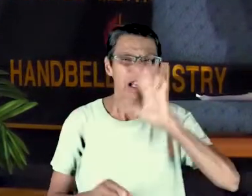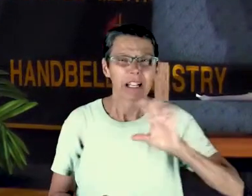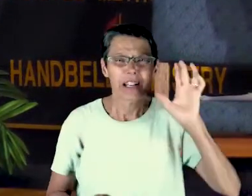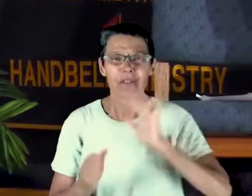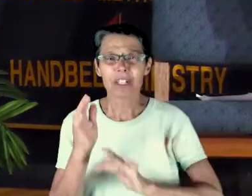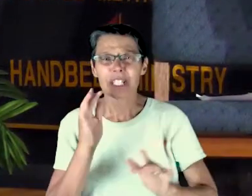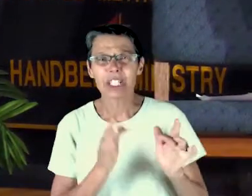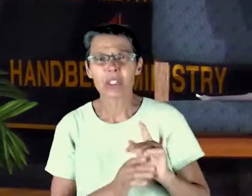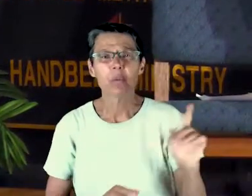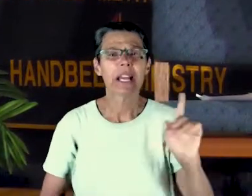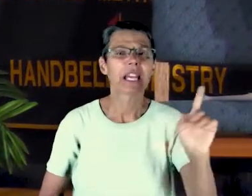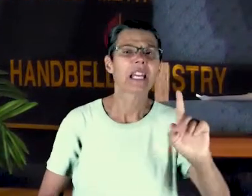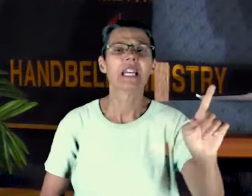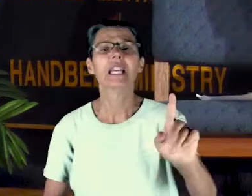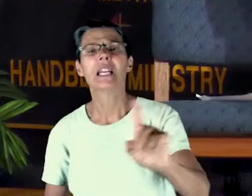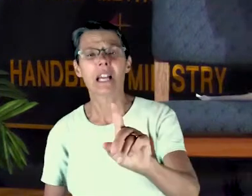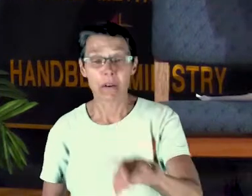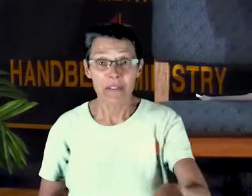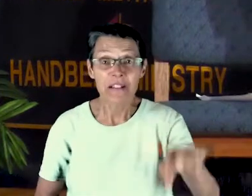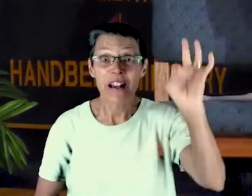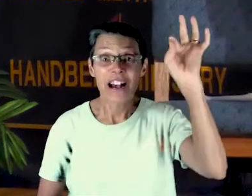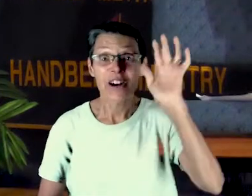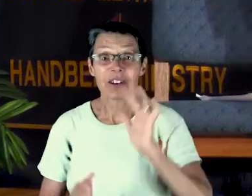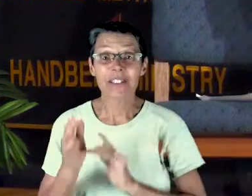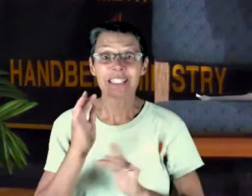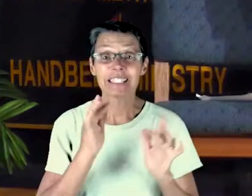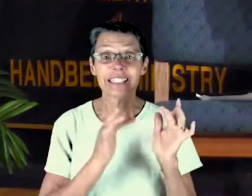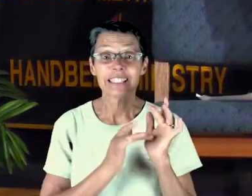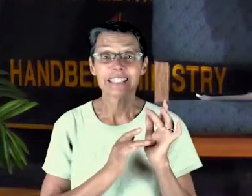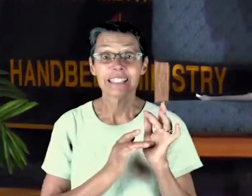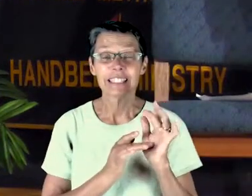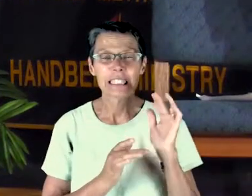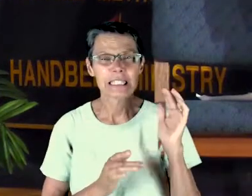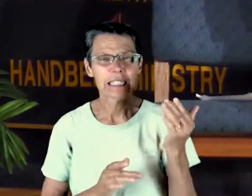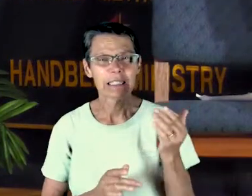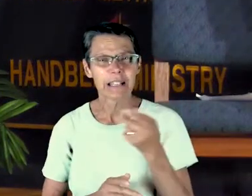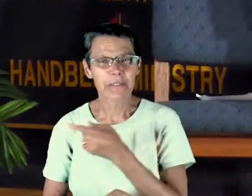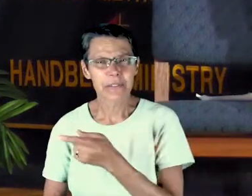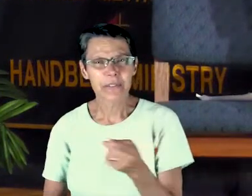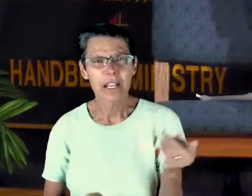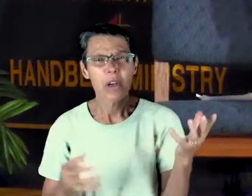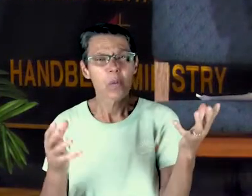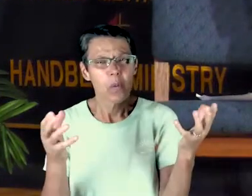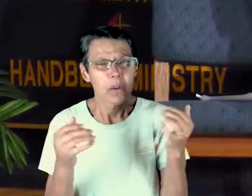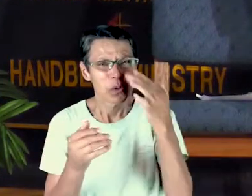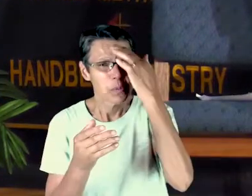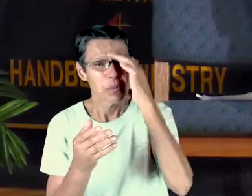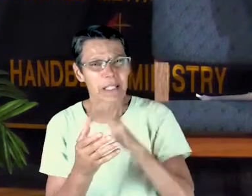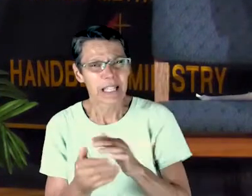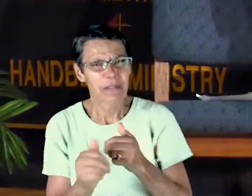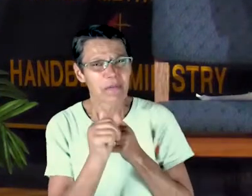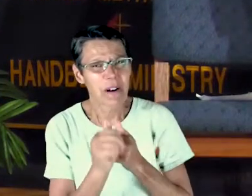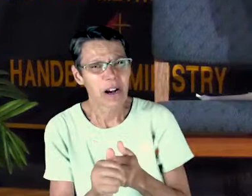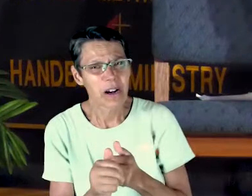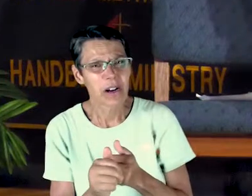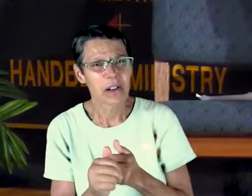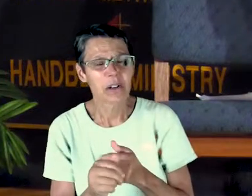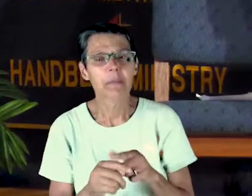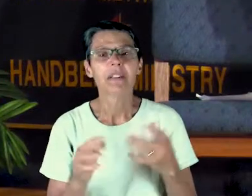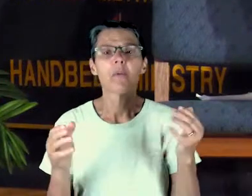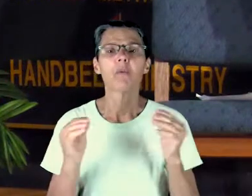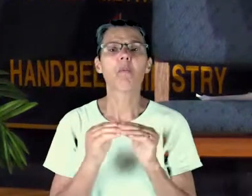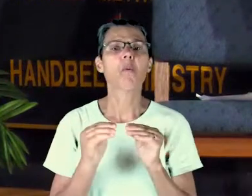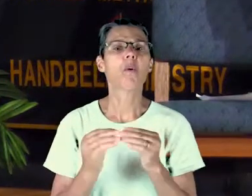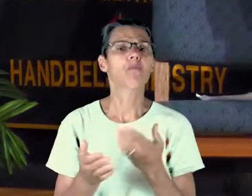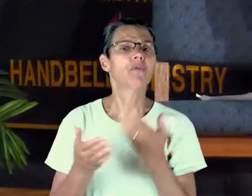out and trying to find him. And when they found him, it seemed as if the crowd wanted to believe and follow him, yet they wanted